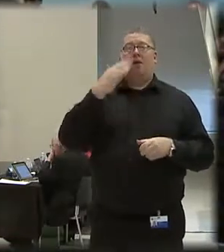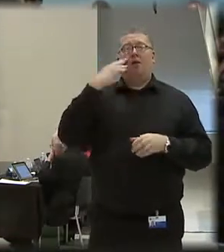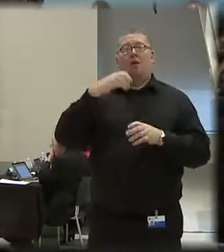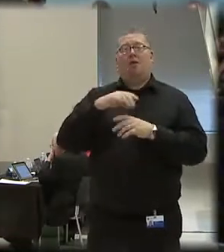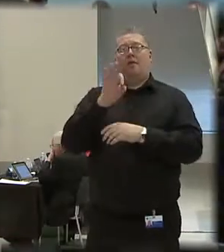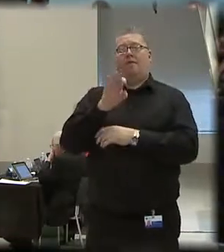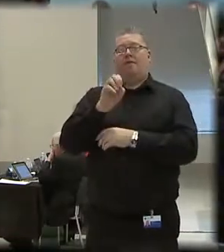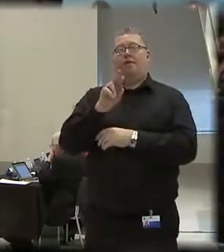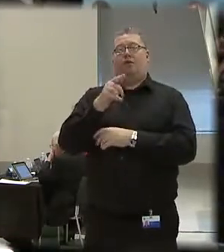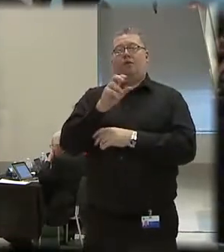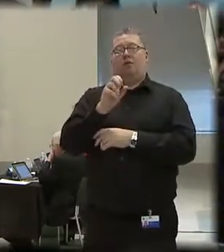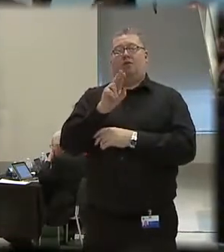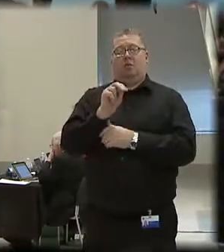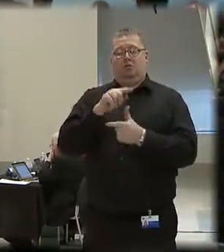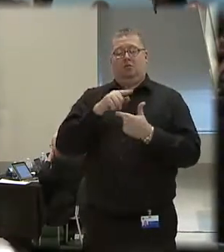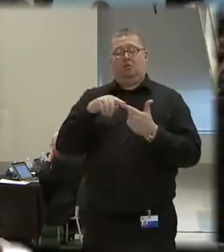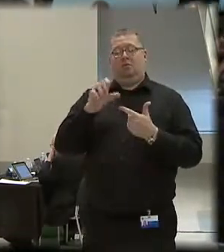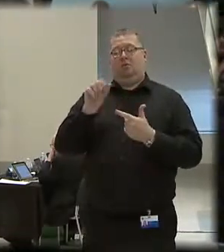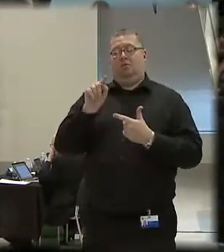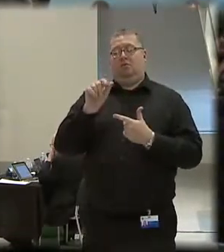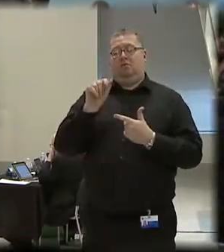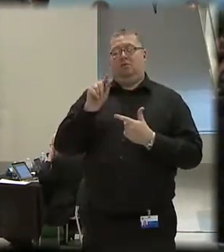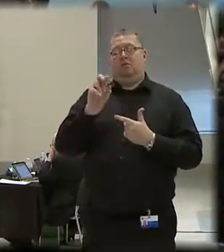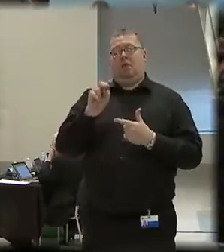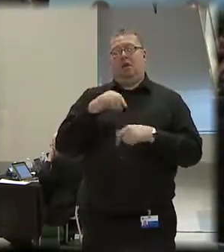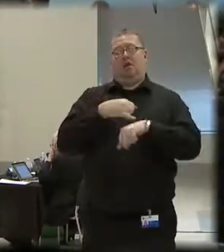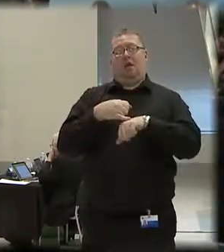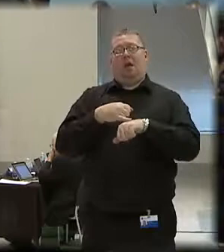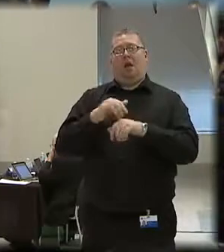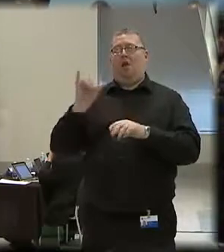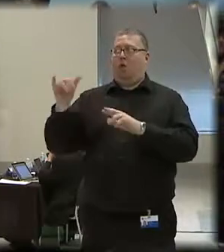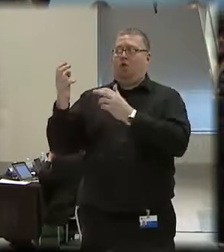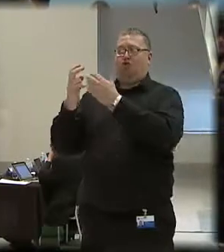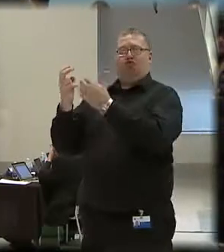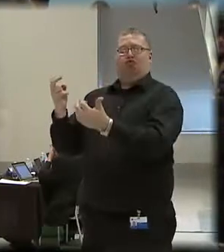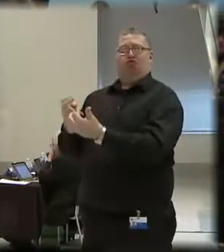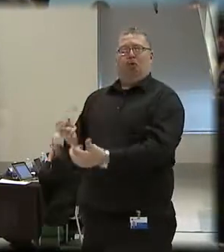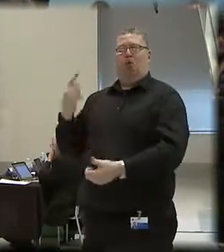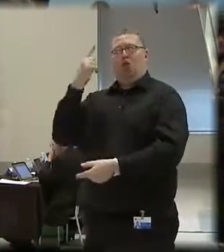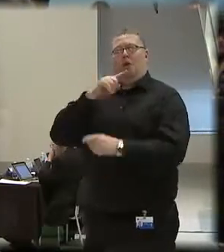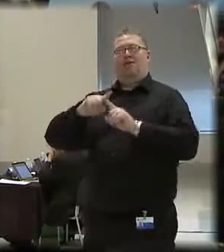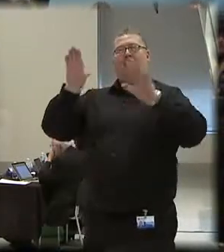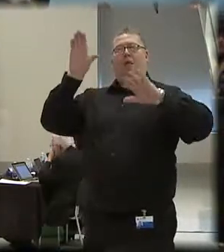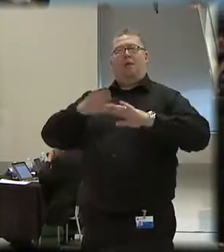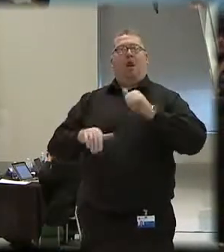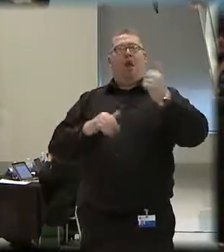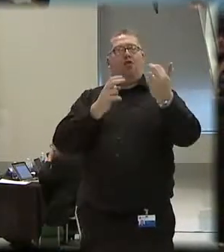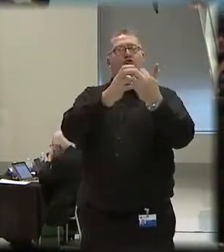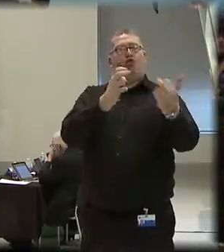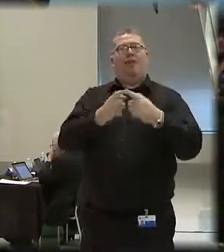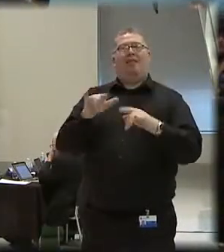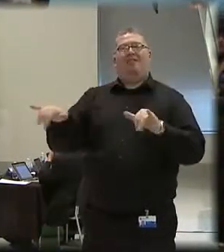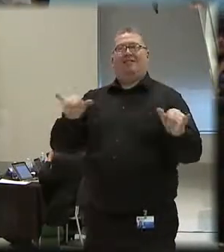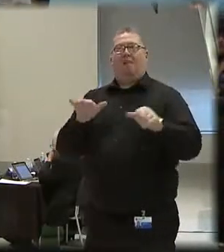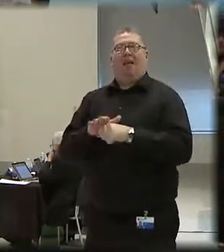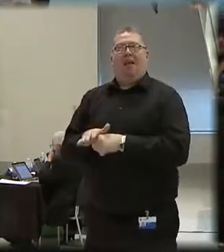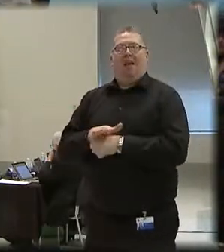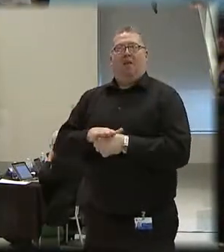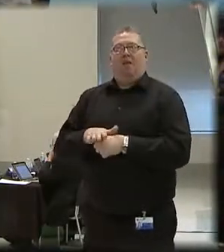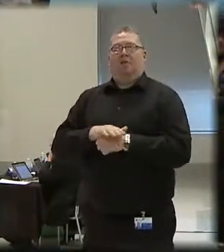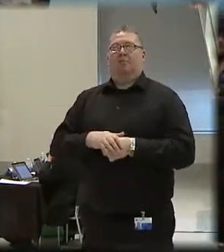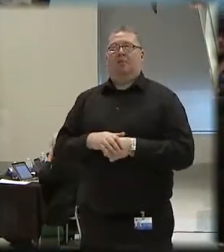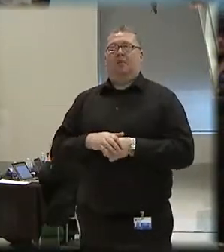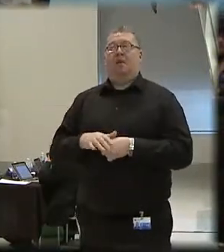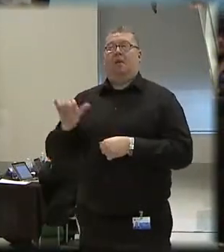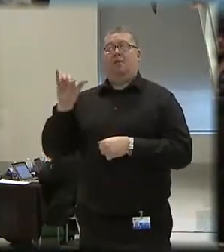in Staten Island, where somehow these grand juries look different than hundreds of other grand juries that took place in the same jurisdiction.